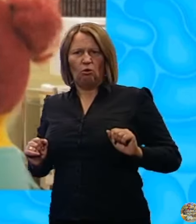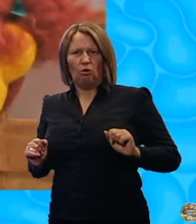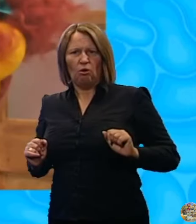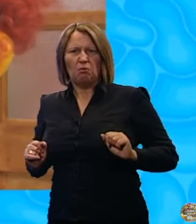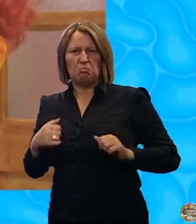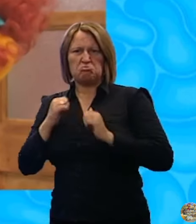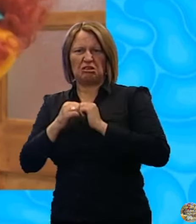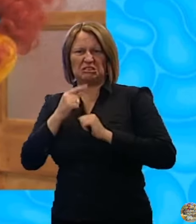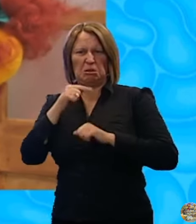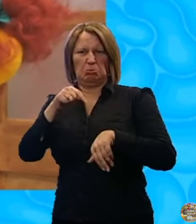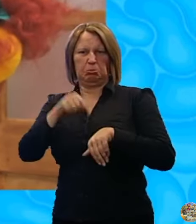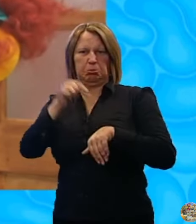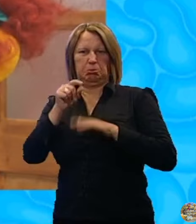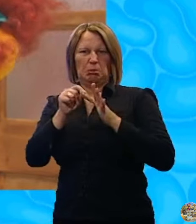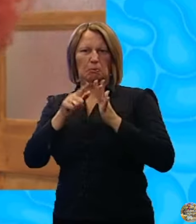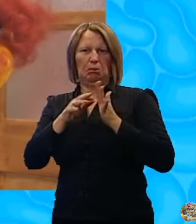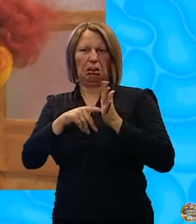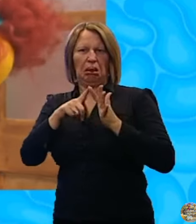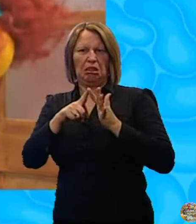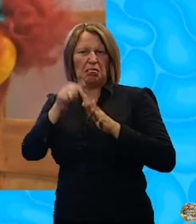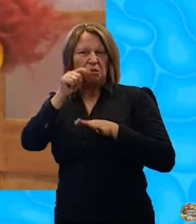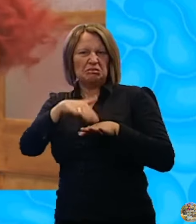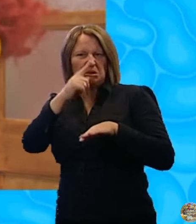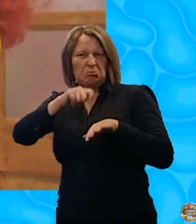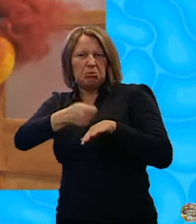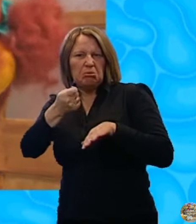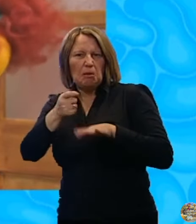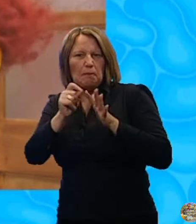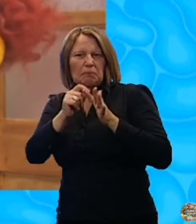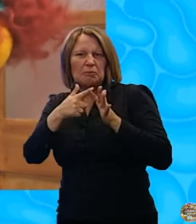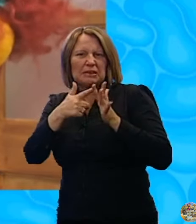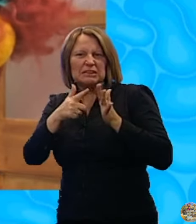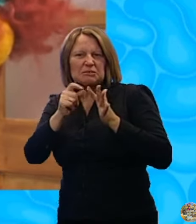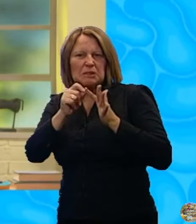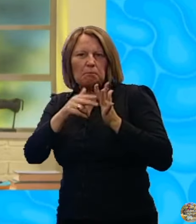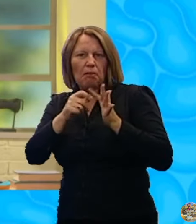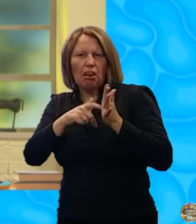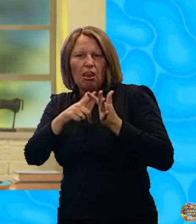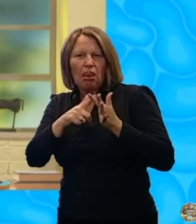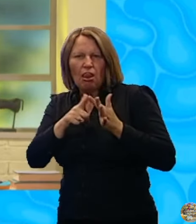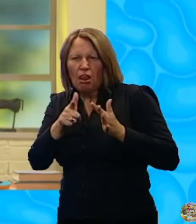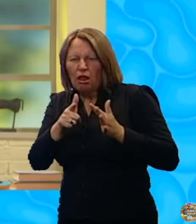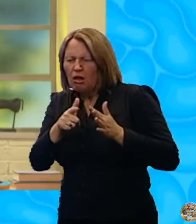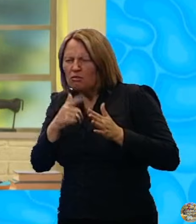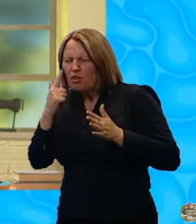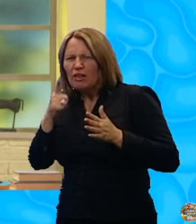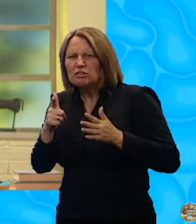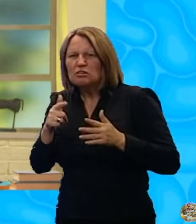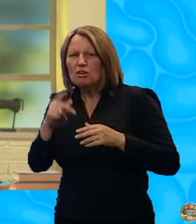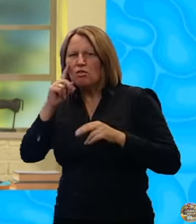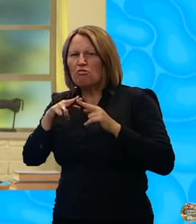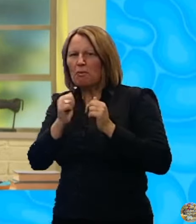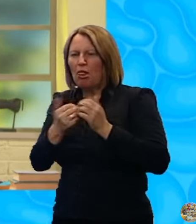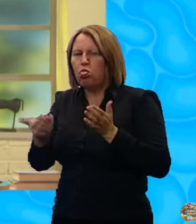My brother says it's a pixie pimple. You don't think it could be a pixie pimple, do you, Dr. Ranch? No, I'm sure it isn't. I think your brother